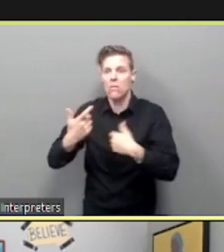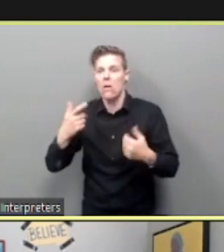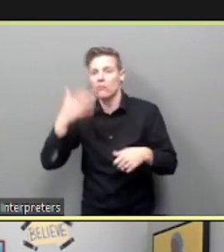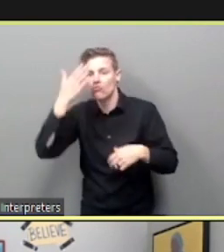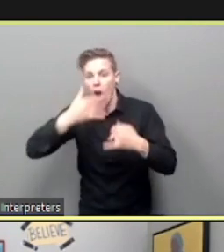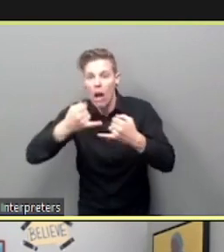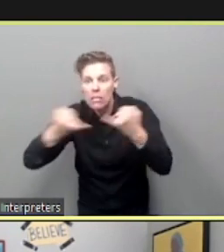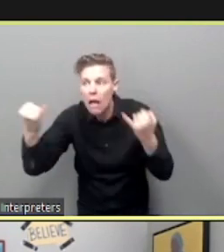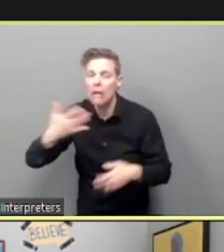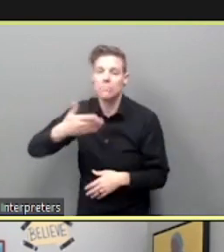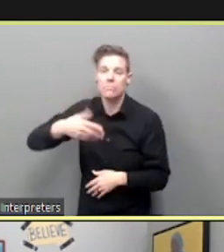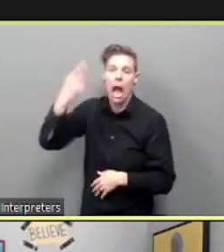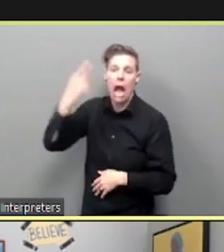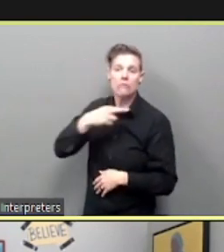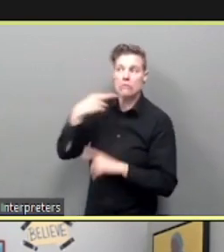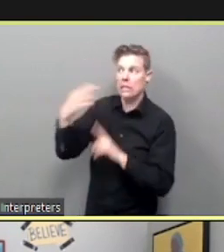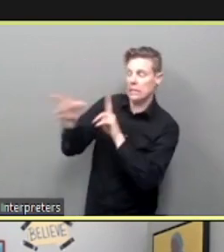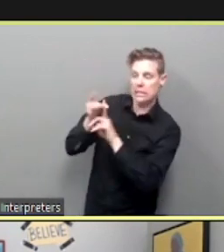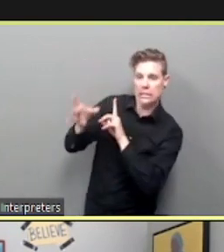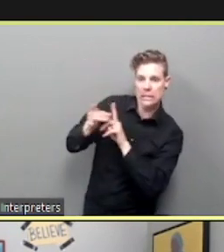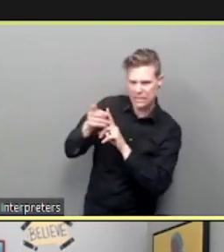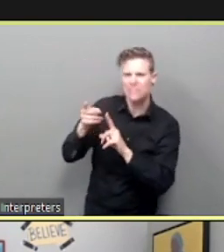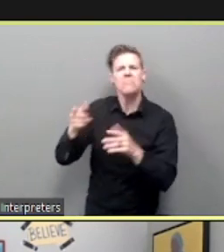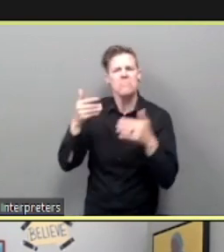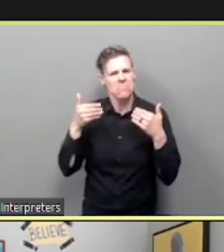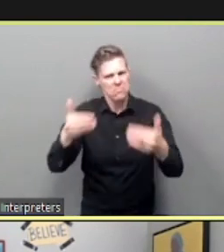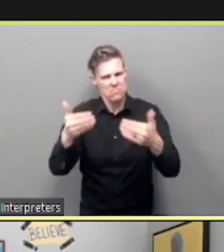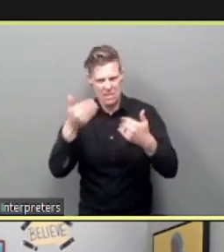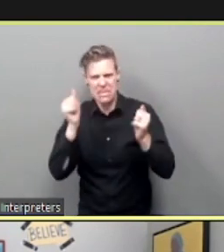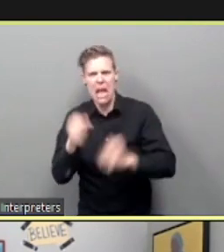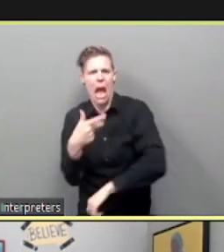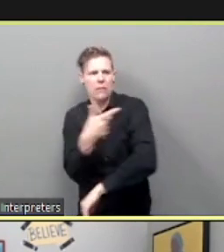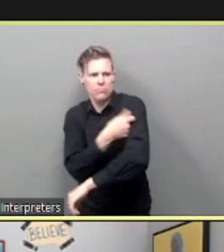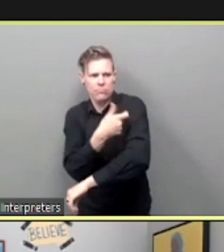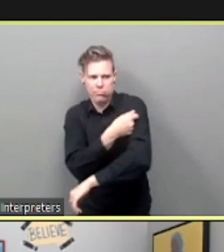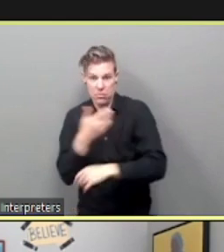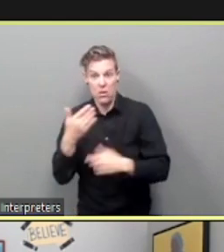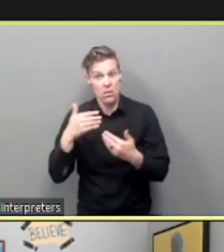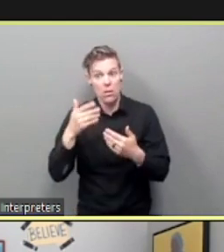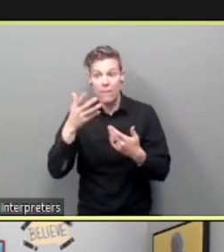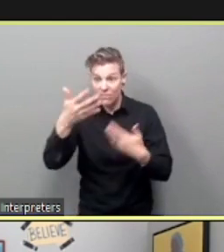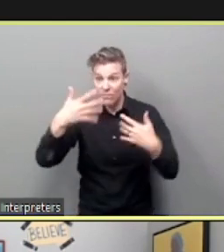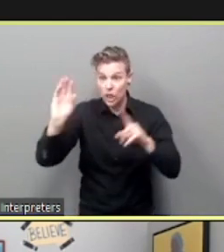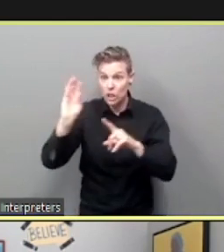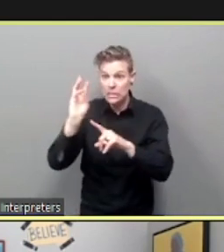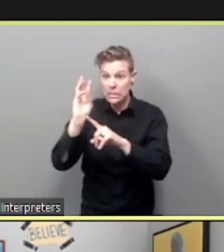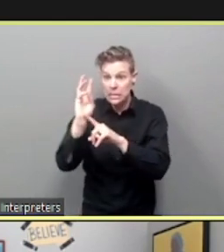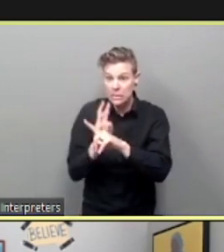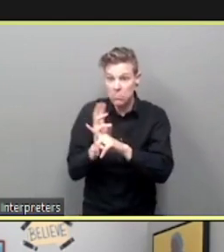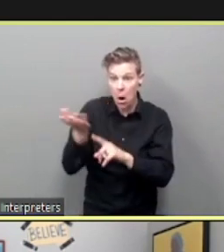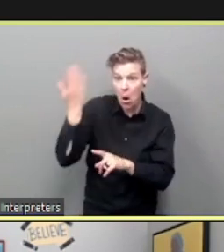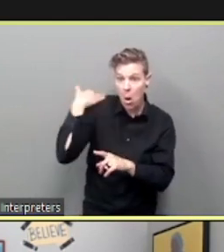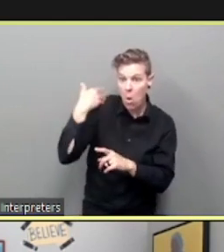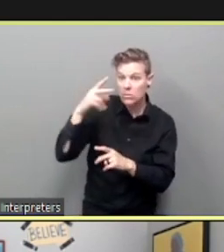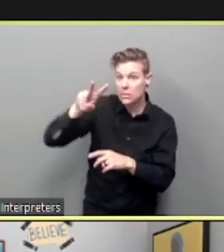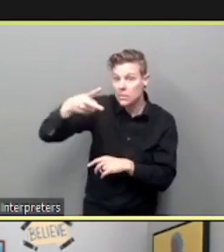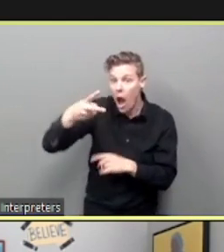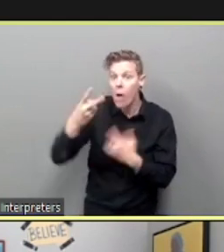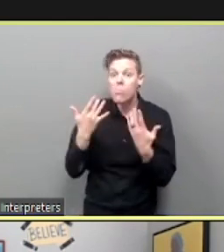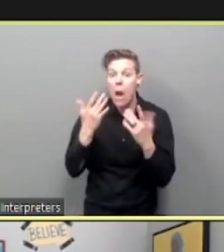months or more after the completion of your initial series. So just, we think that everybody who's in these categories should go